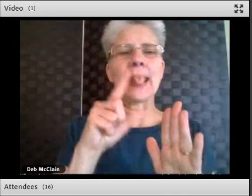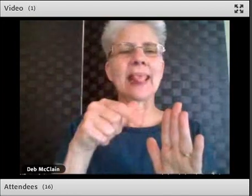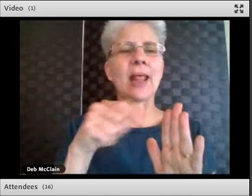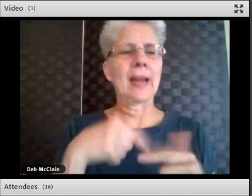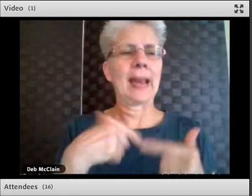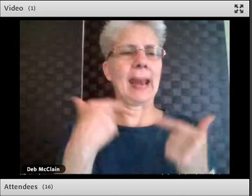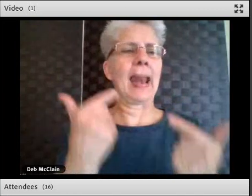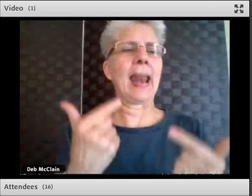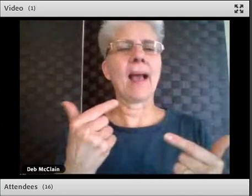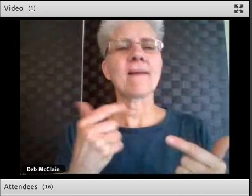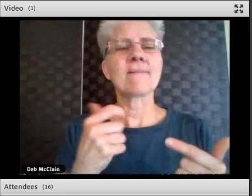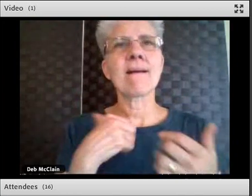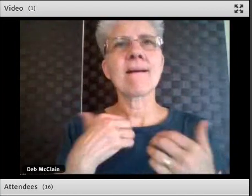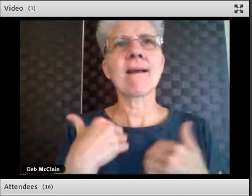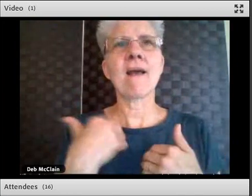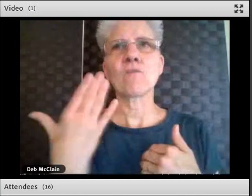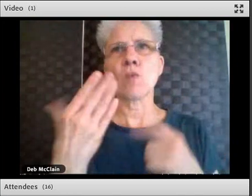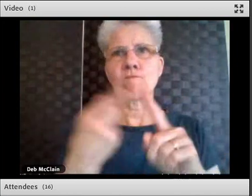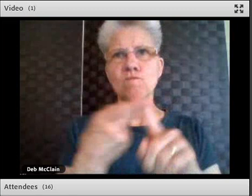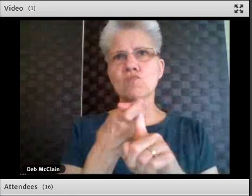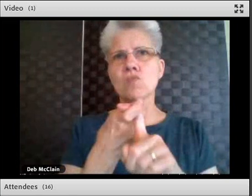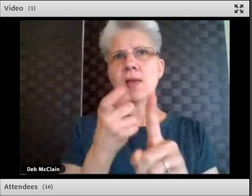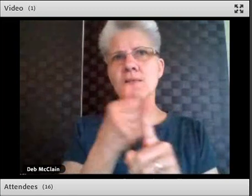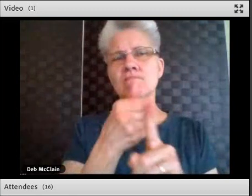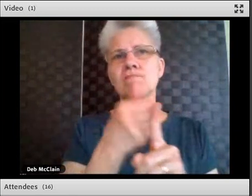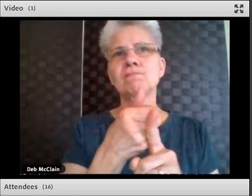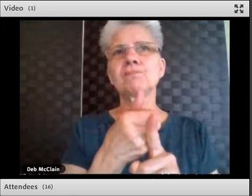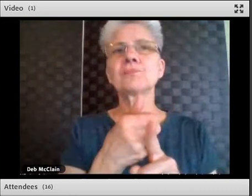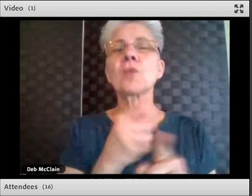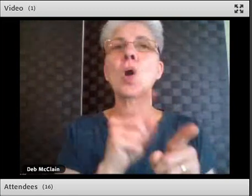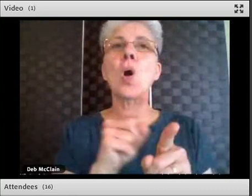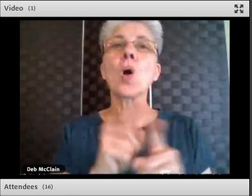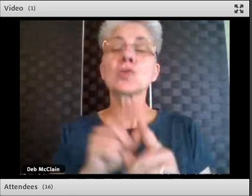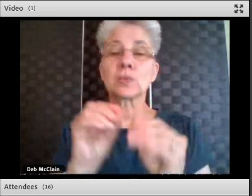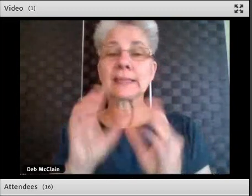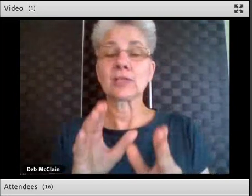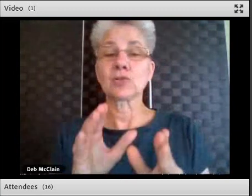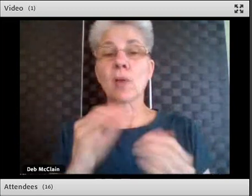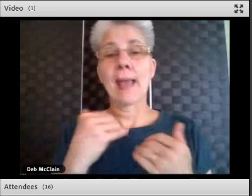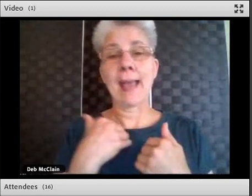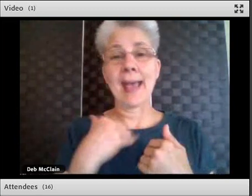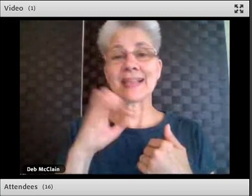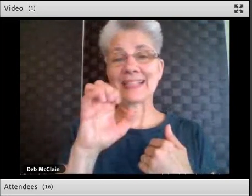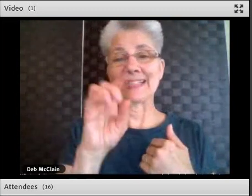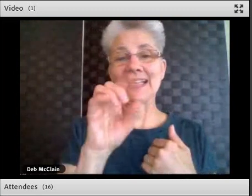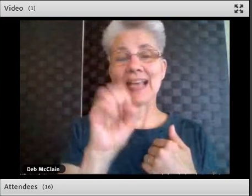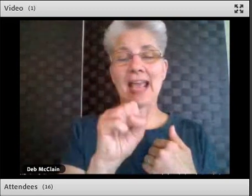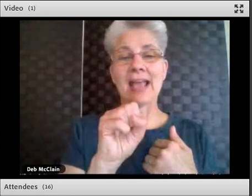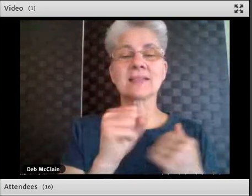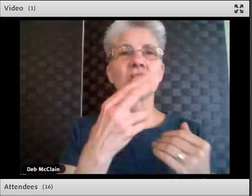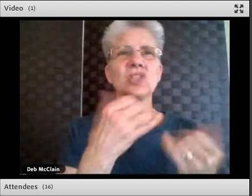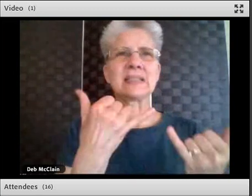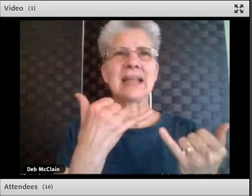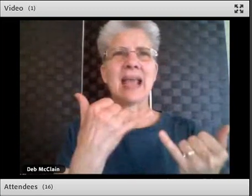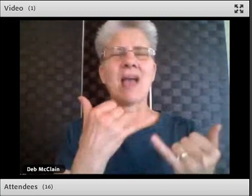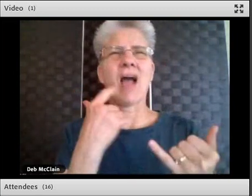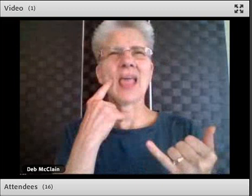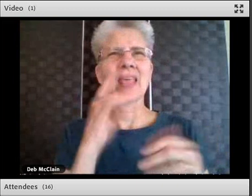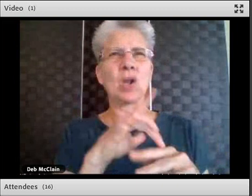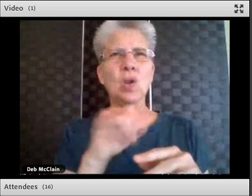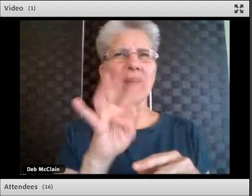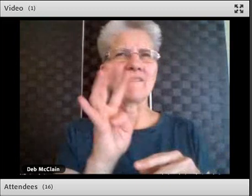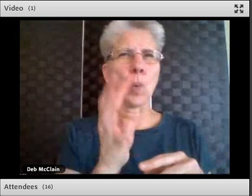in life. I have a friend who's also a teacher who has this, and she is in her, I believe,